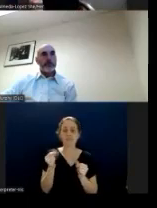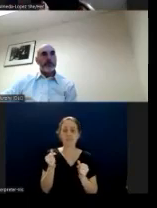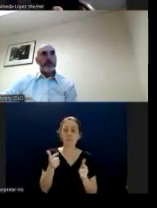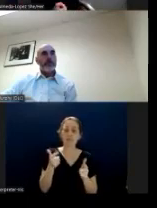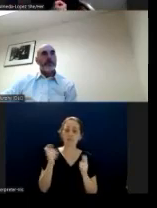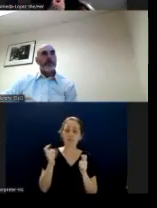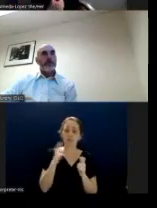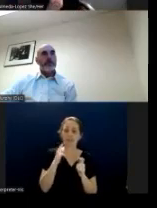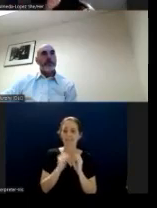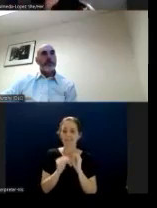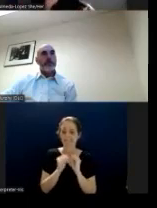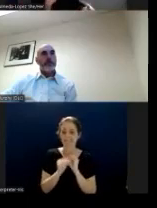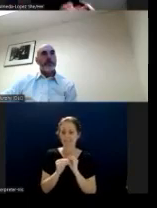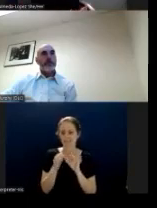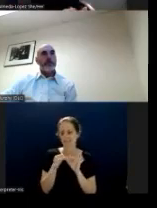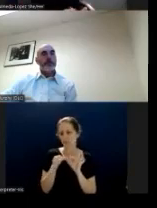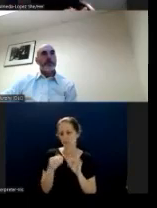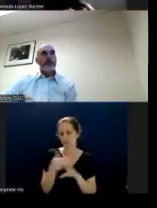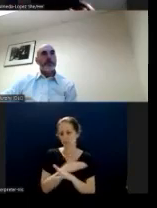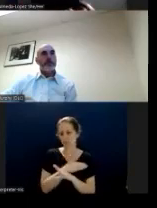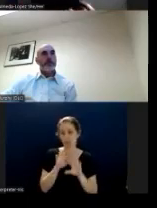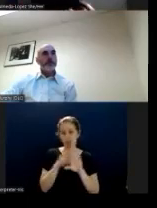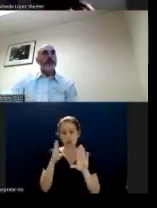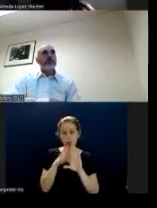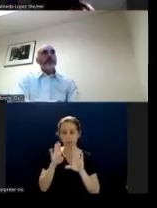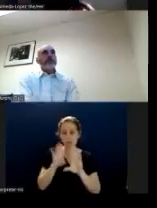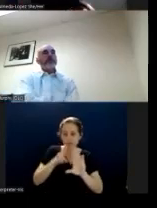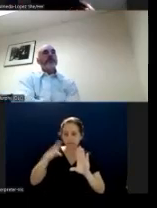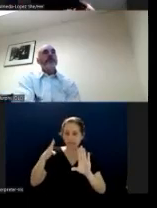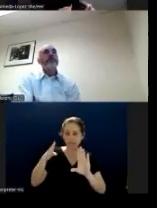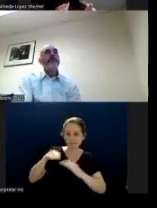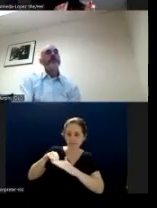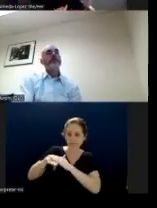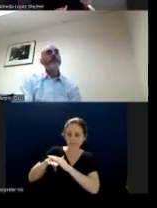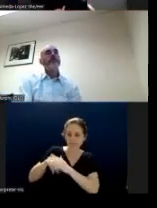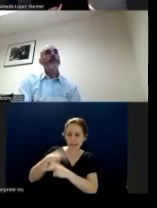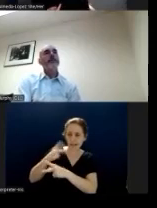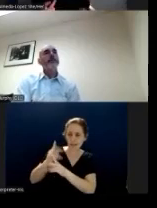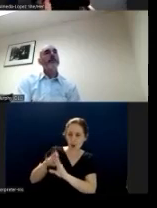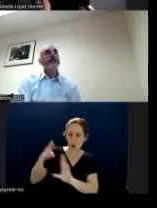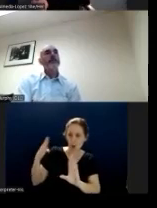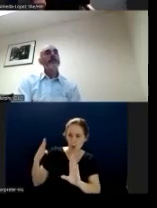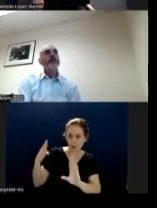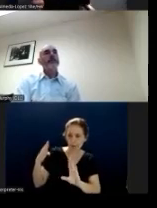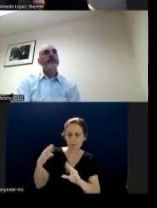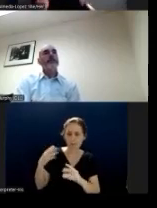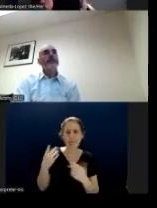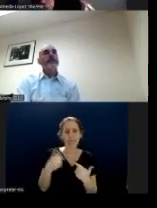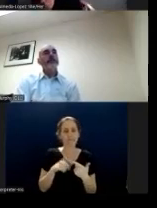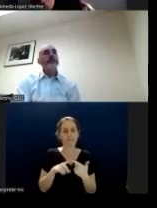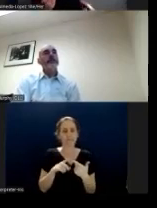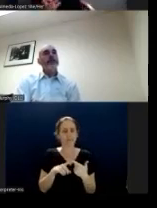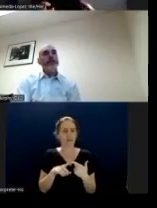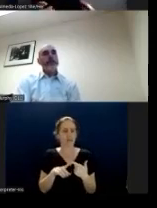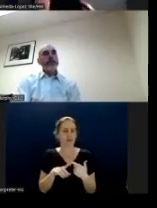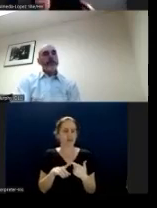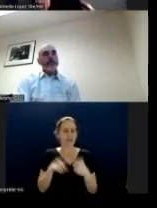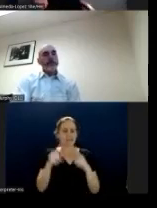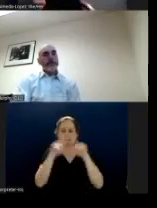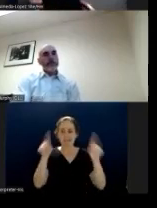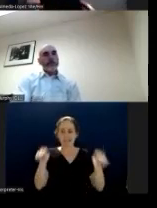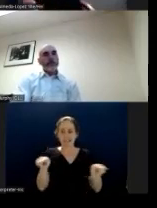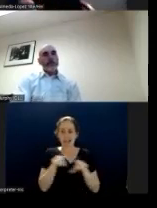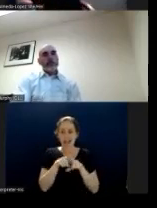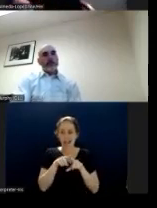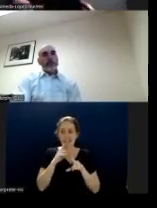before, doors can be wedged open while place is being used as a polling place. Signs and traffic